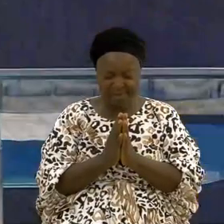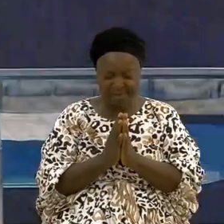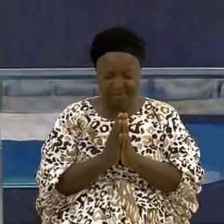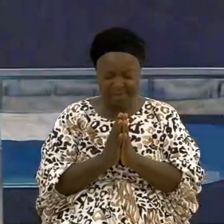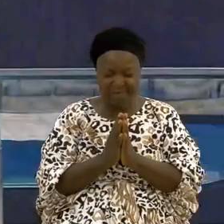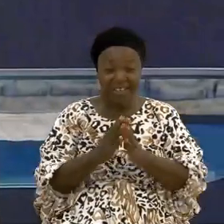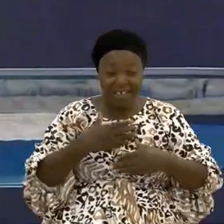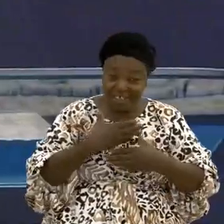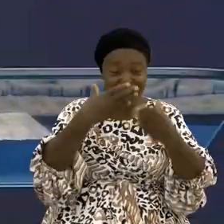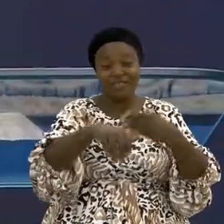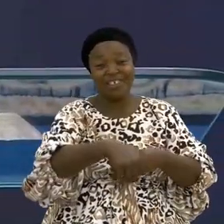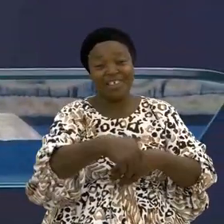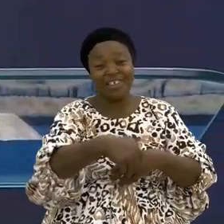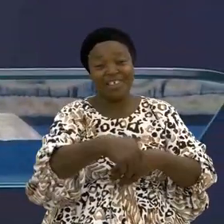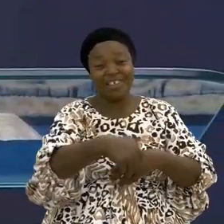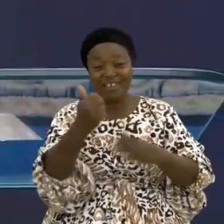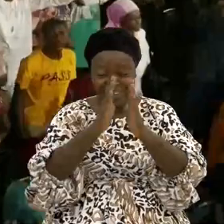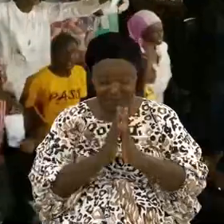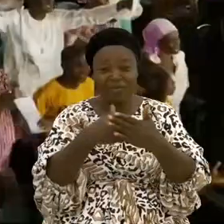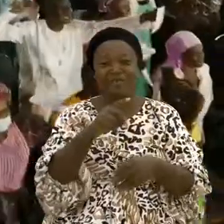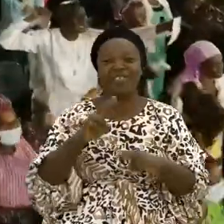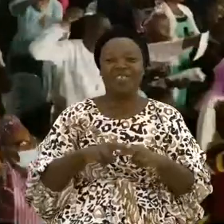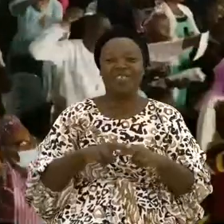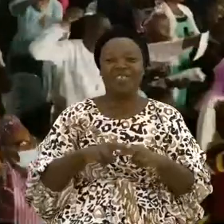Shout another amen before you sit down.